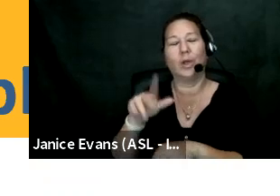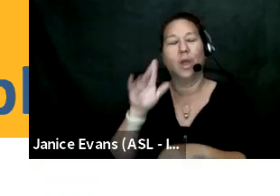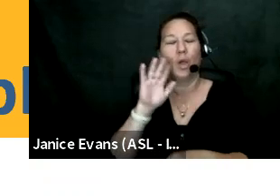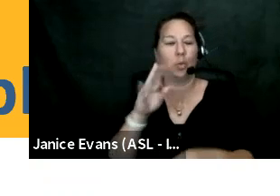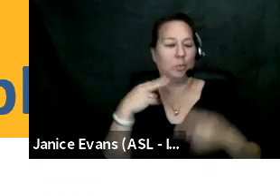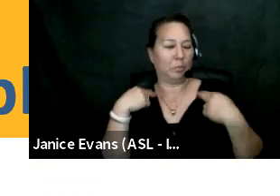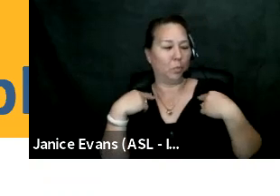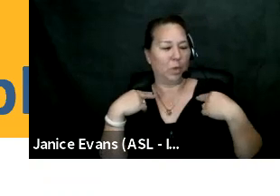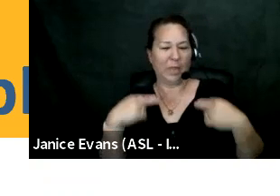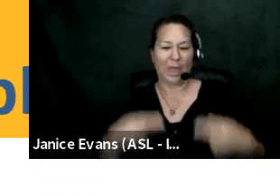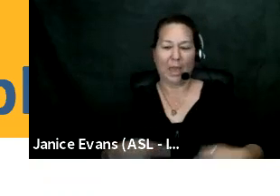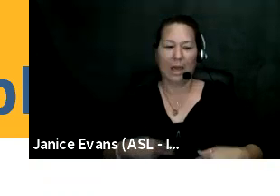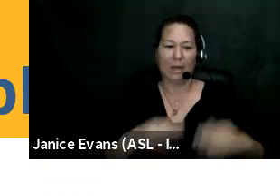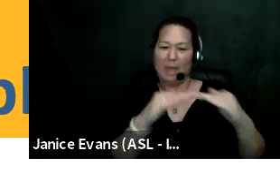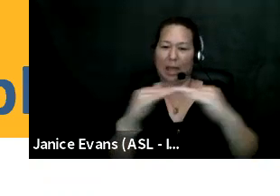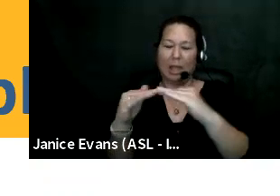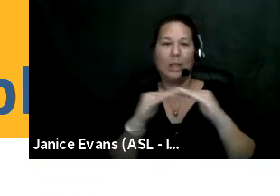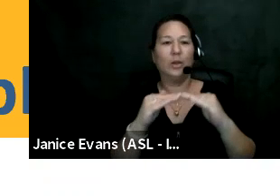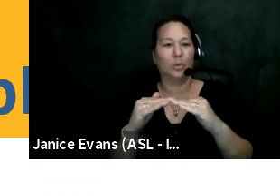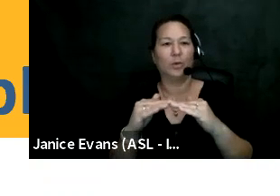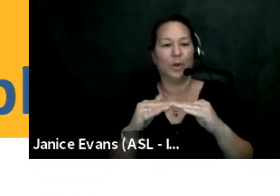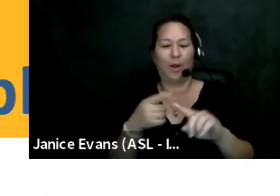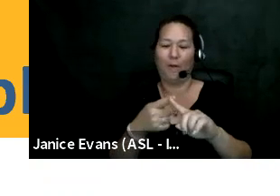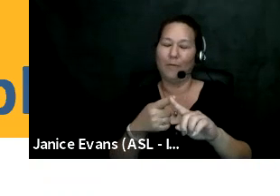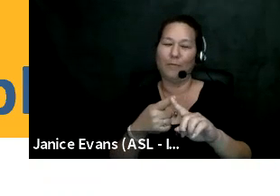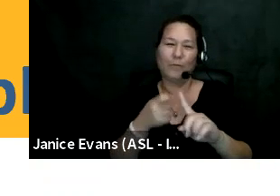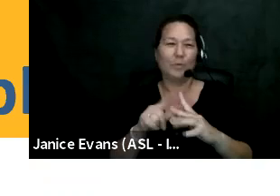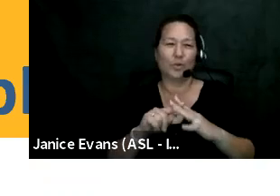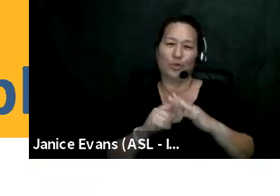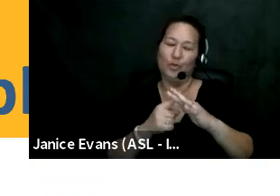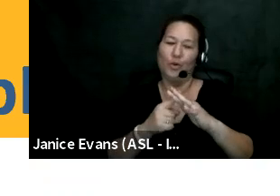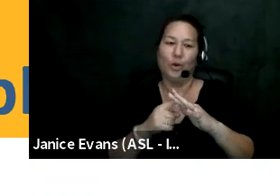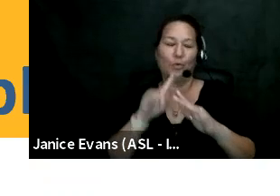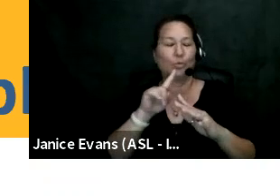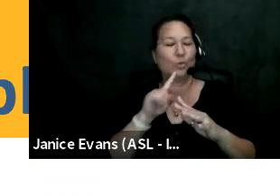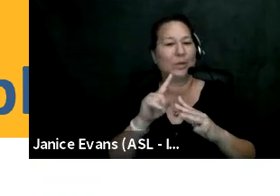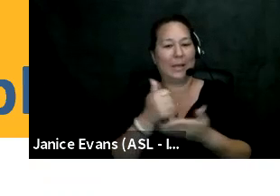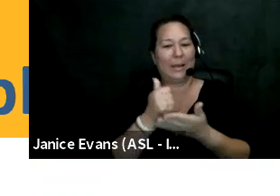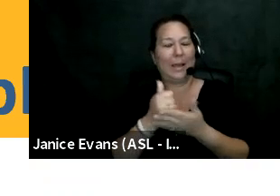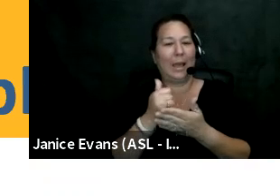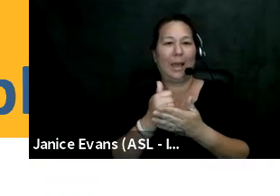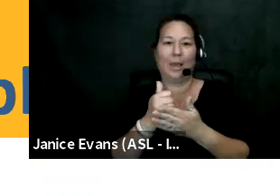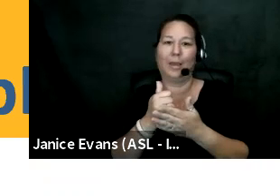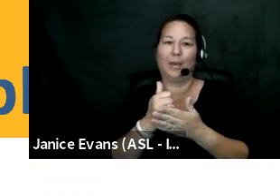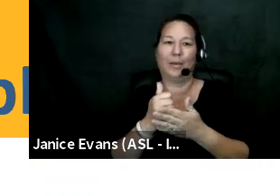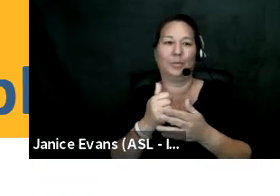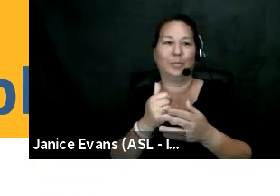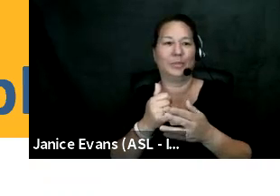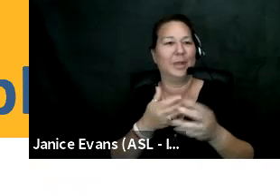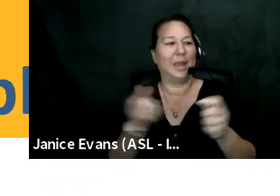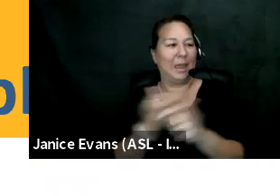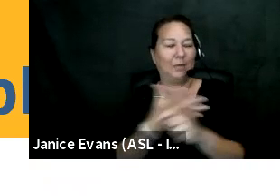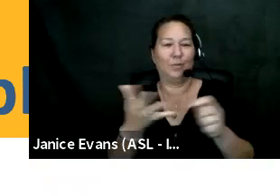very start, has helped mitigate detrimental impacts seen in other places throughout the country.